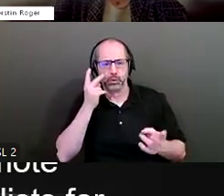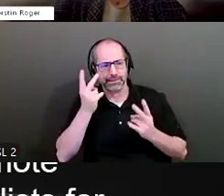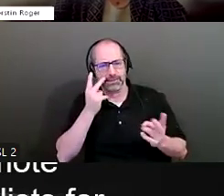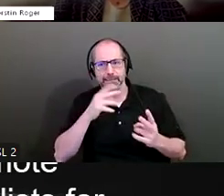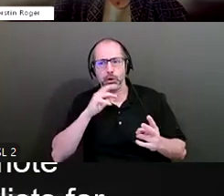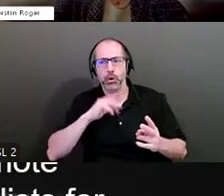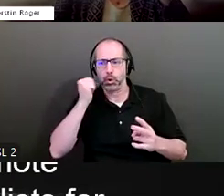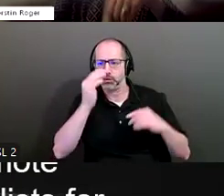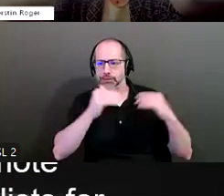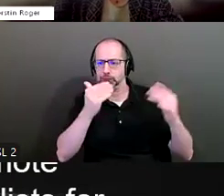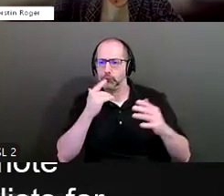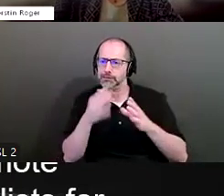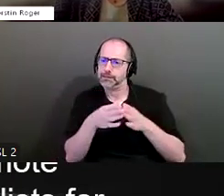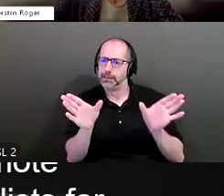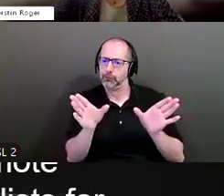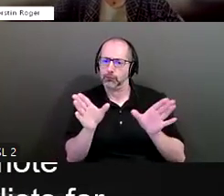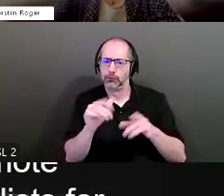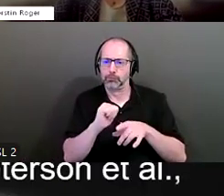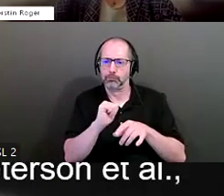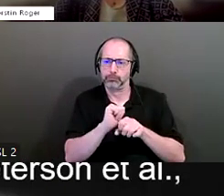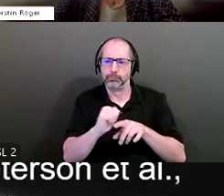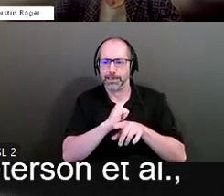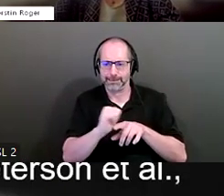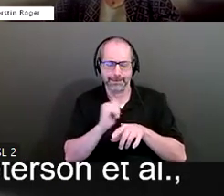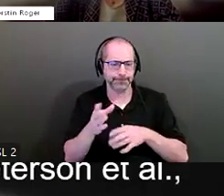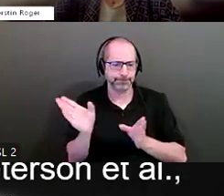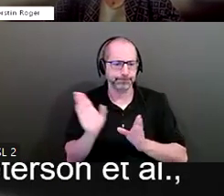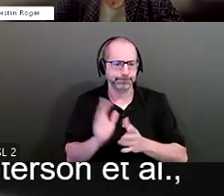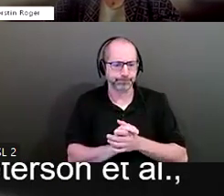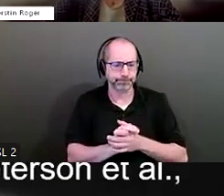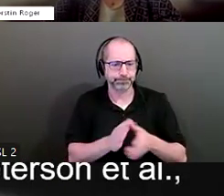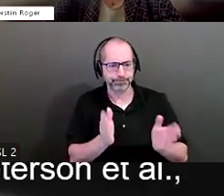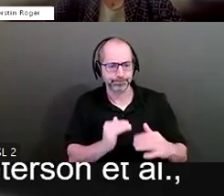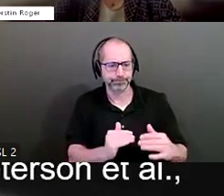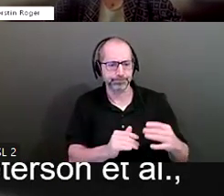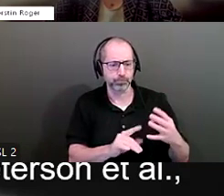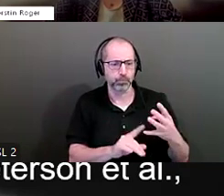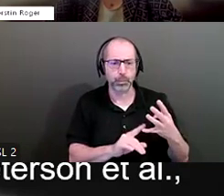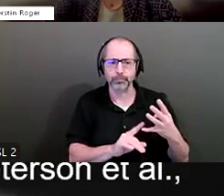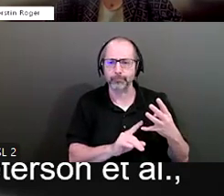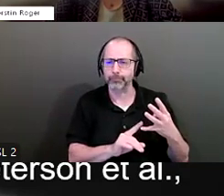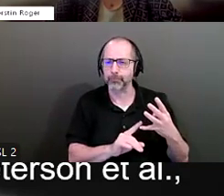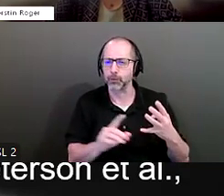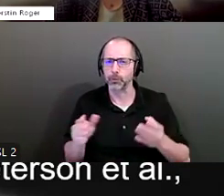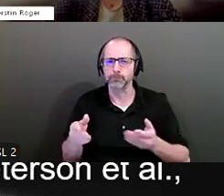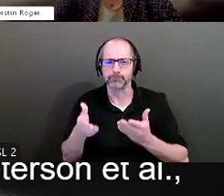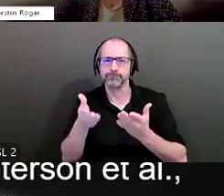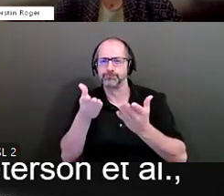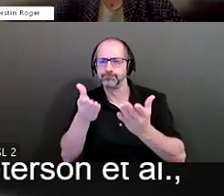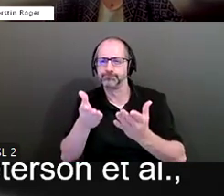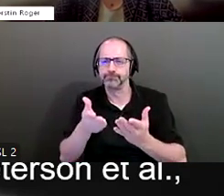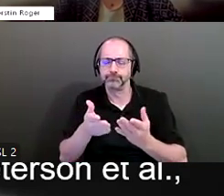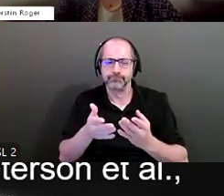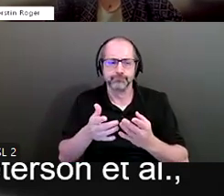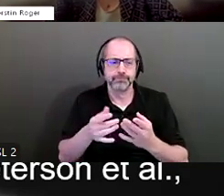in their general practice. Next. The fourth recommendation has to